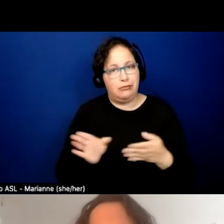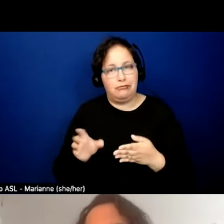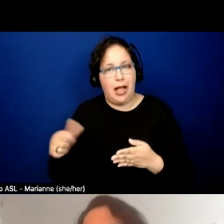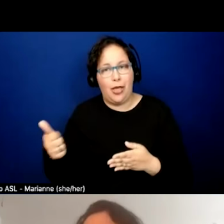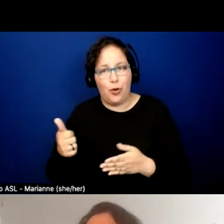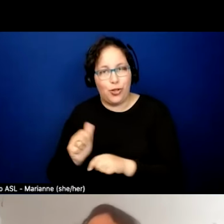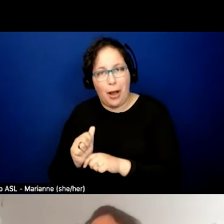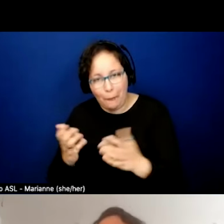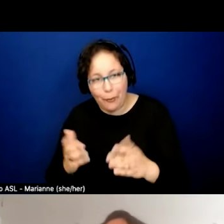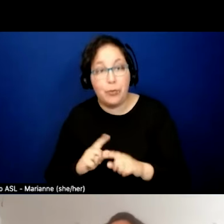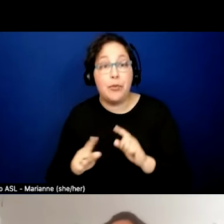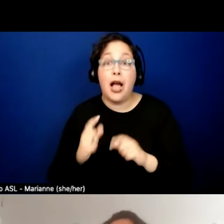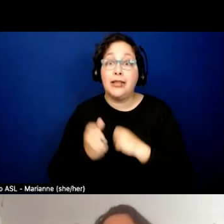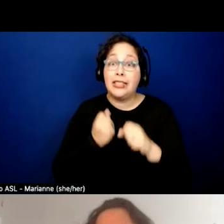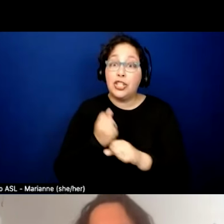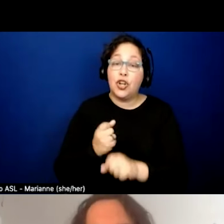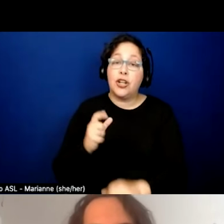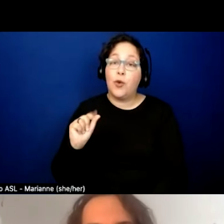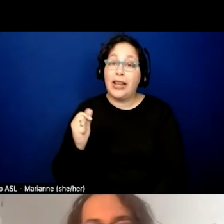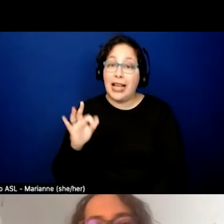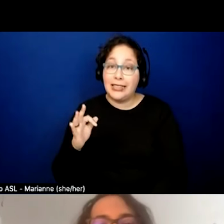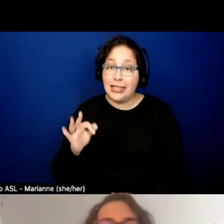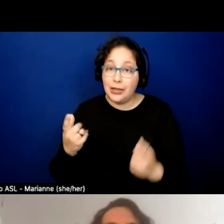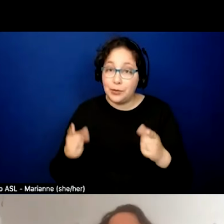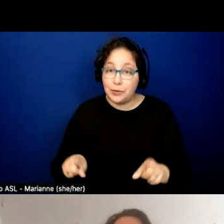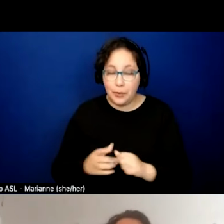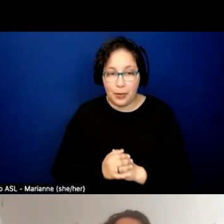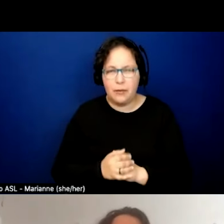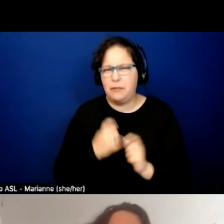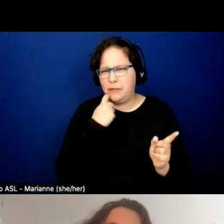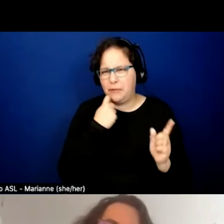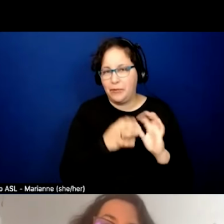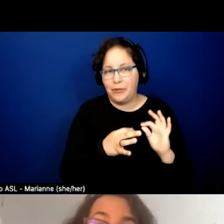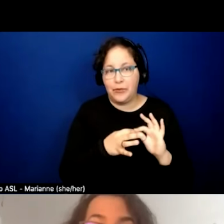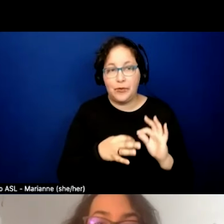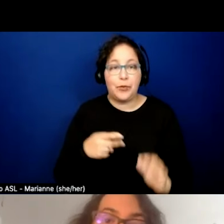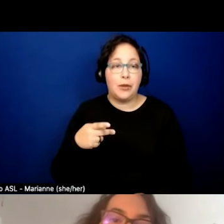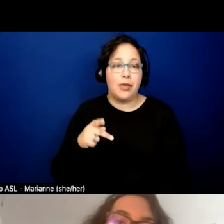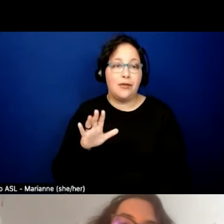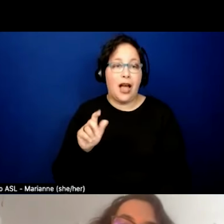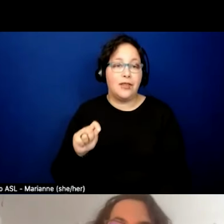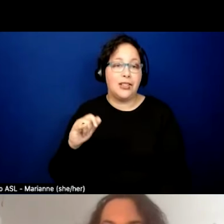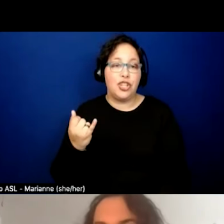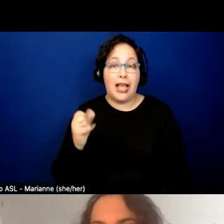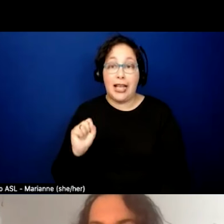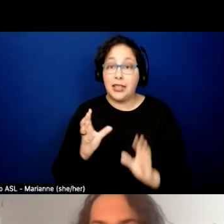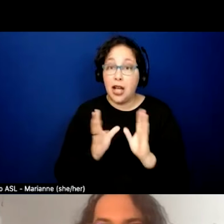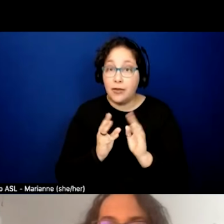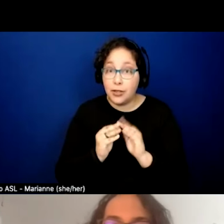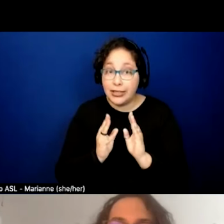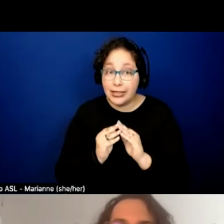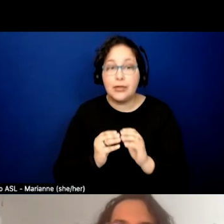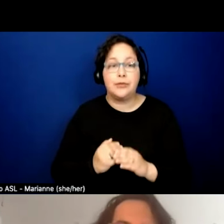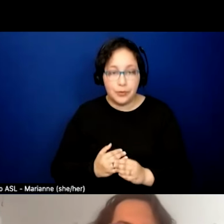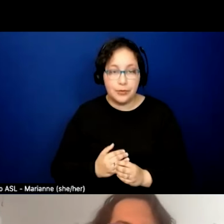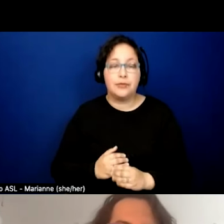p5.js. But in 2019, as Hugh mentioned earlier, we had a p5.js contributors conference at the Studio for Creative Inquiry